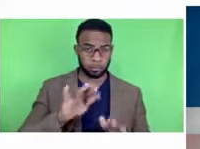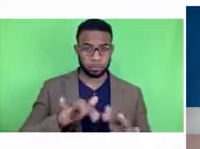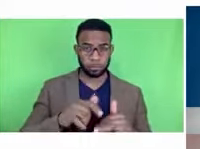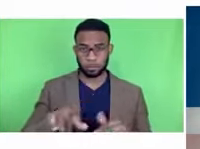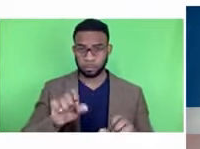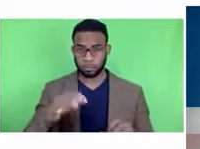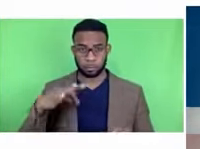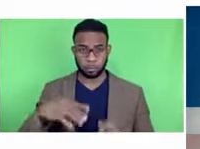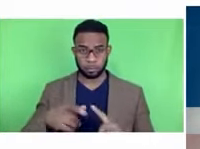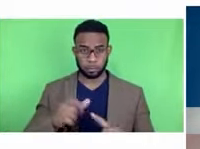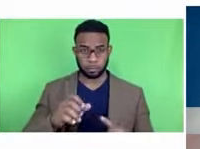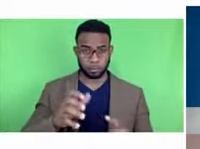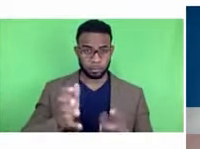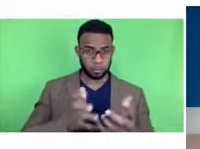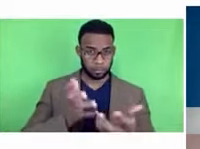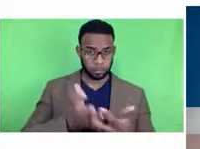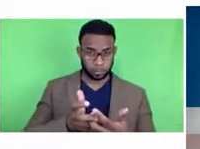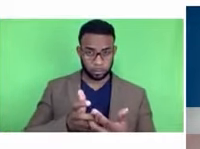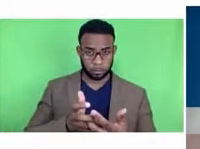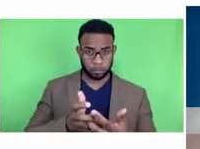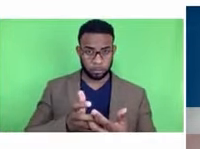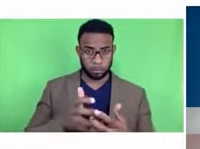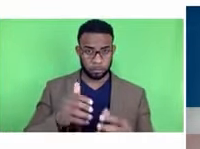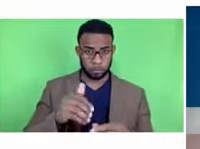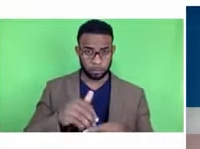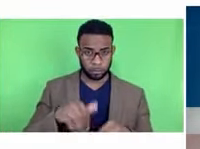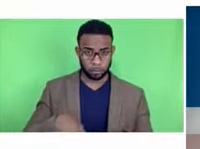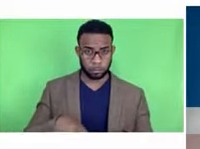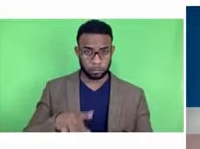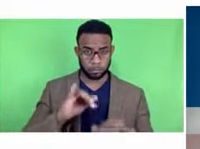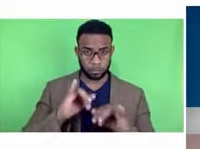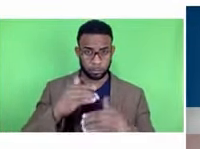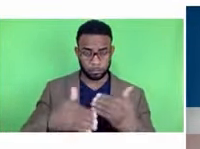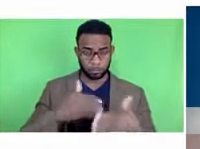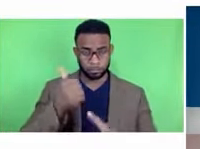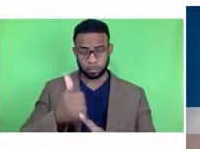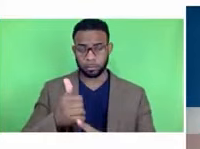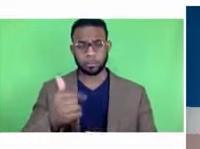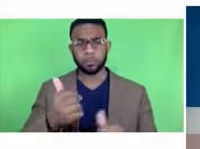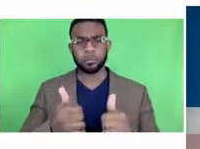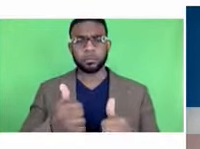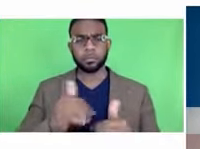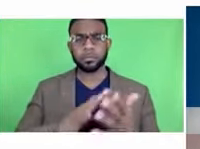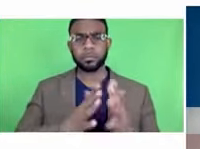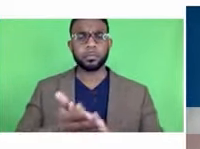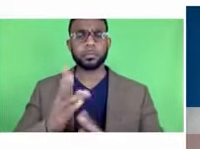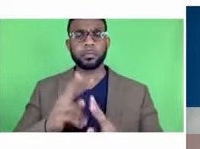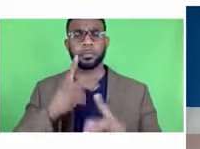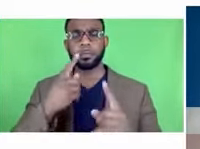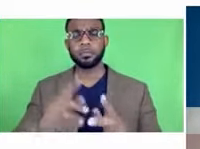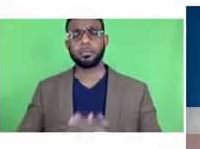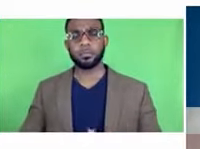benefit from accommodation during the interview process itself, and which turned out very successful.